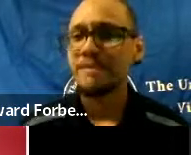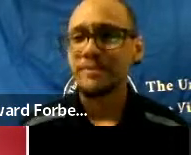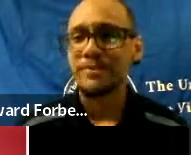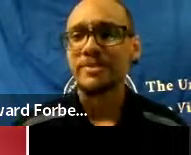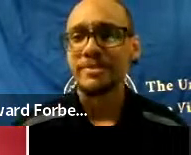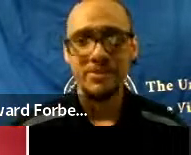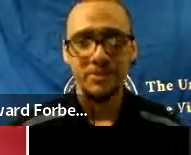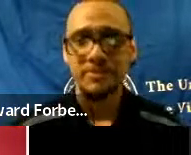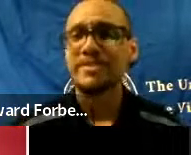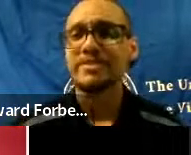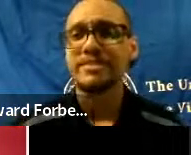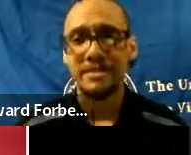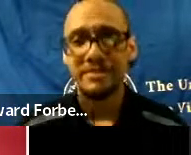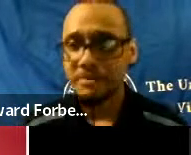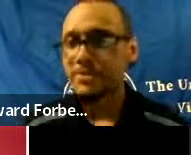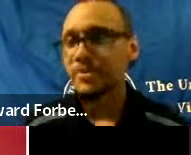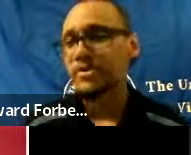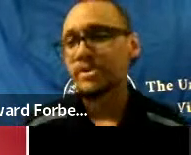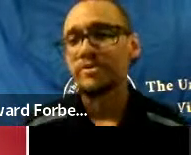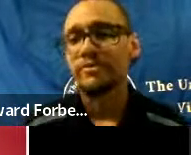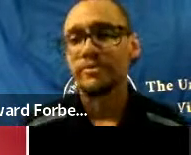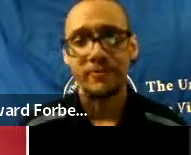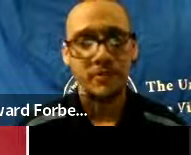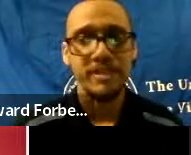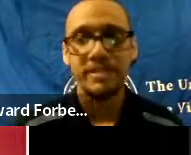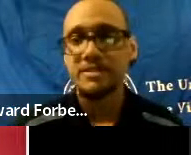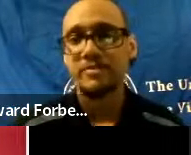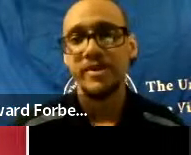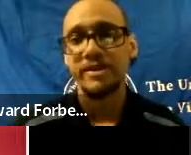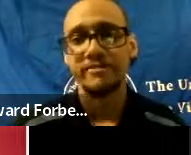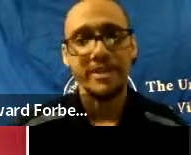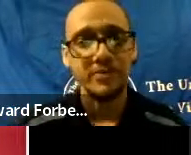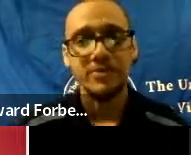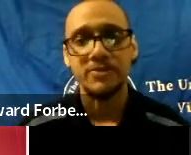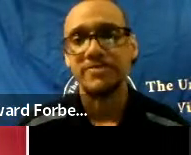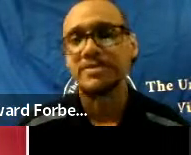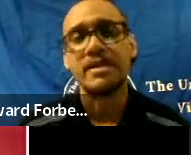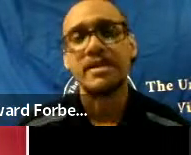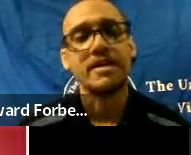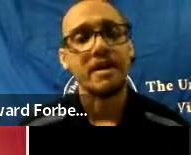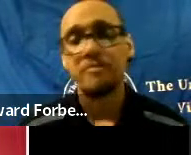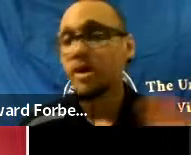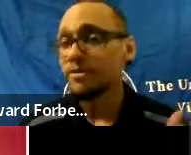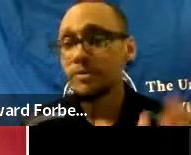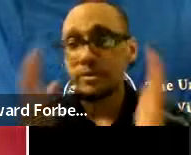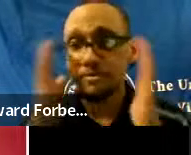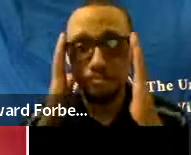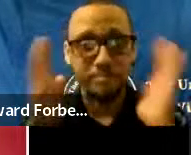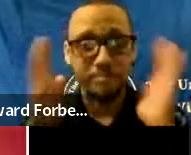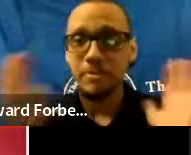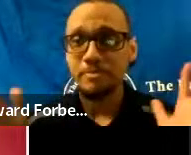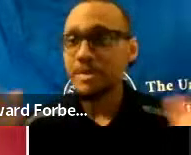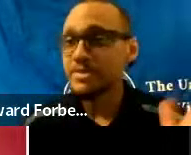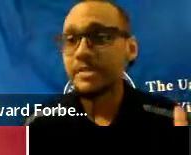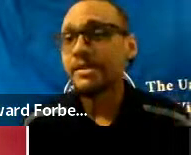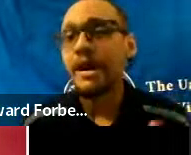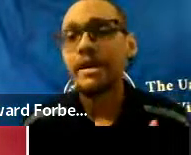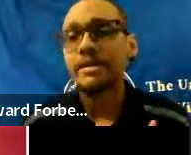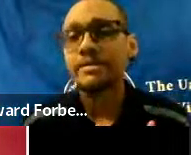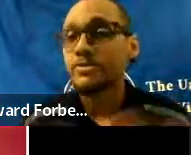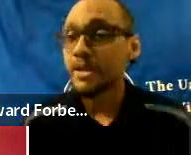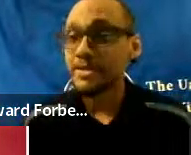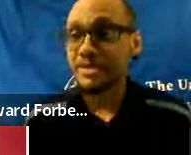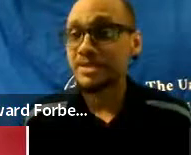3 months after to serve as the St. Thomas coordinator for the Virgin Islands Marine Advisory Service. A mouthful, but